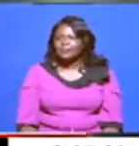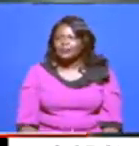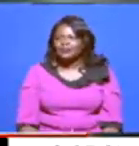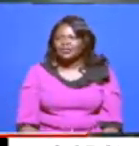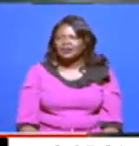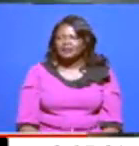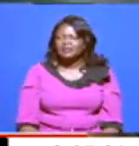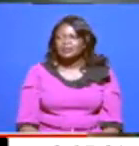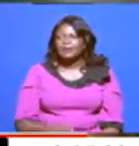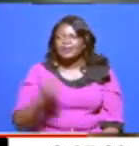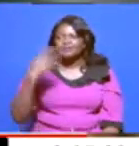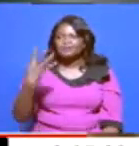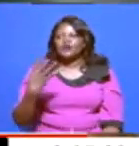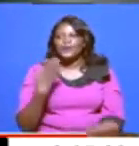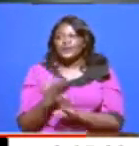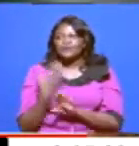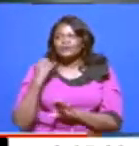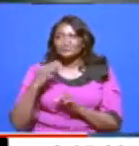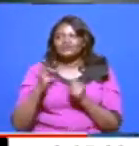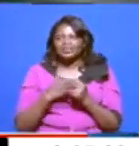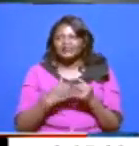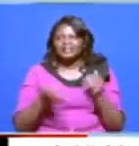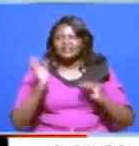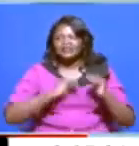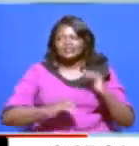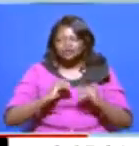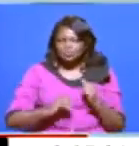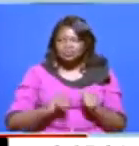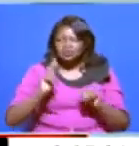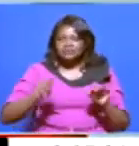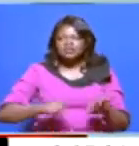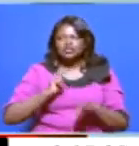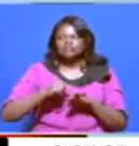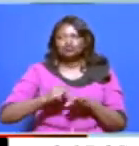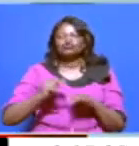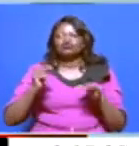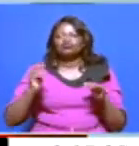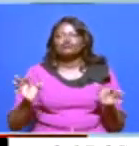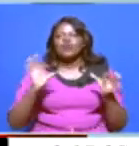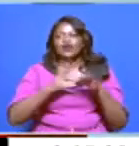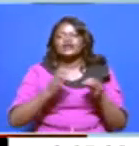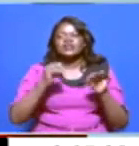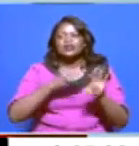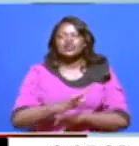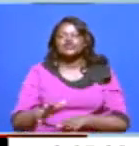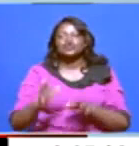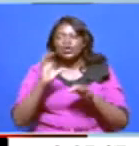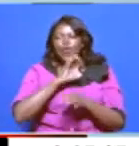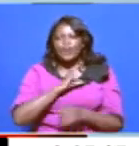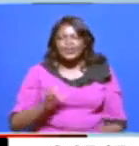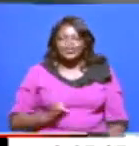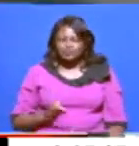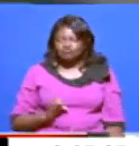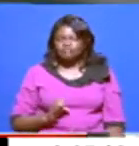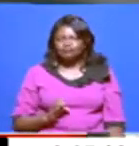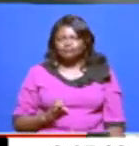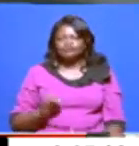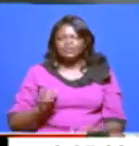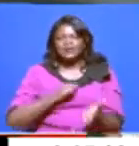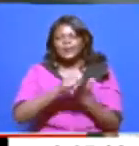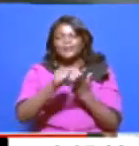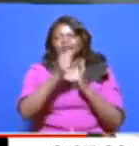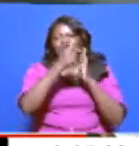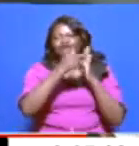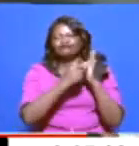4 months away before the August 9 polls, National Cohesion and Integration Commission, NCIC, has published a list of